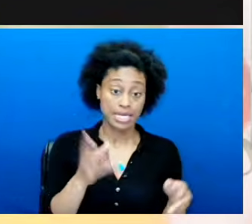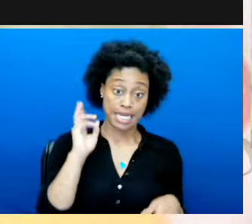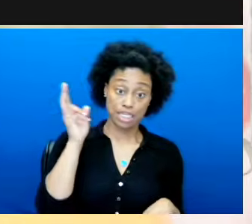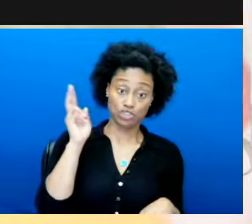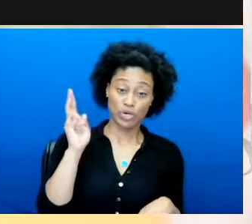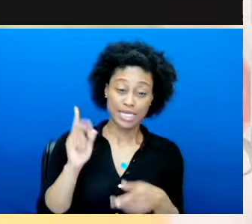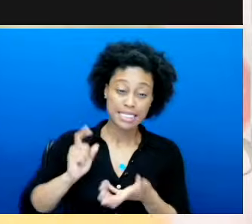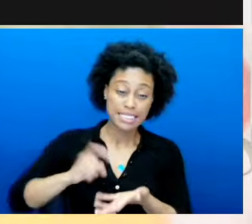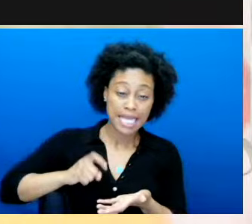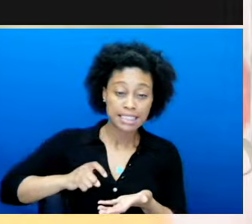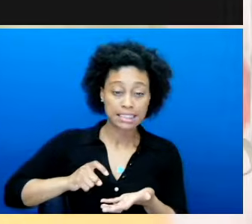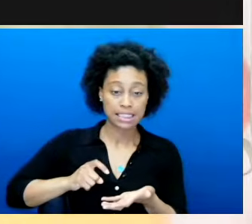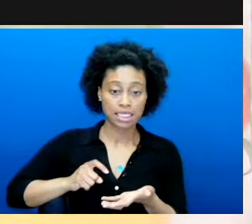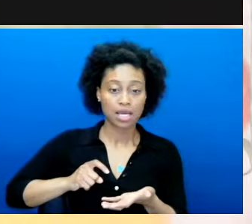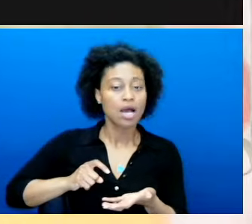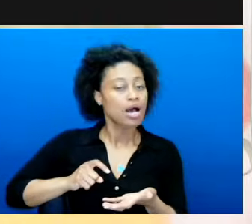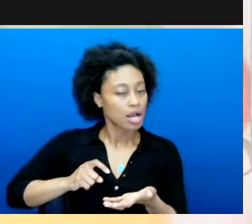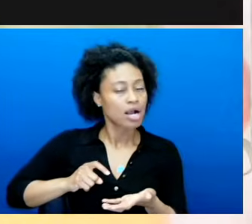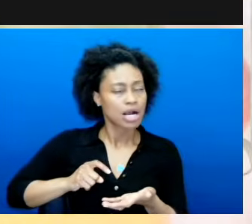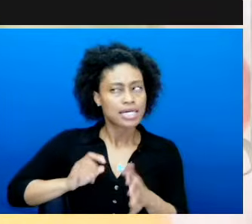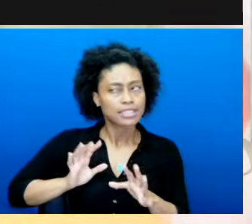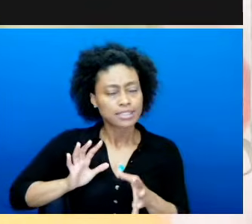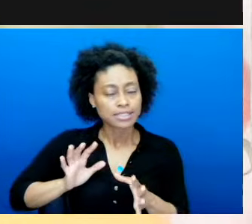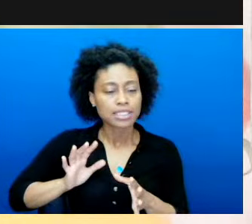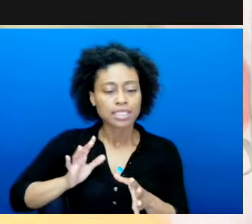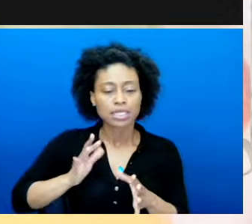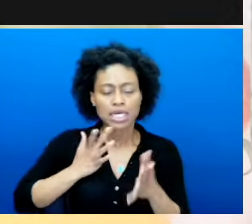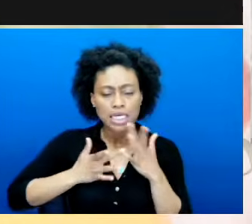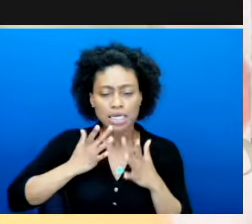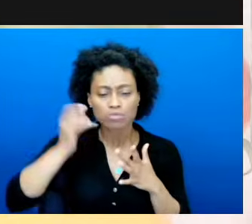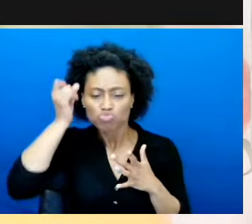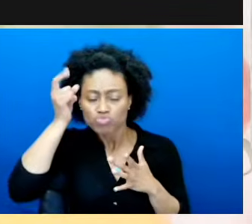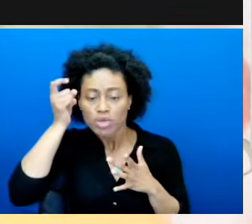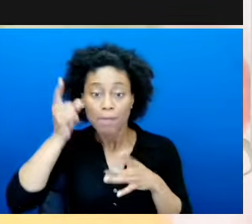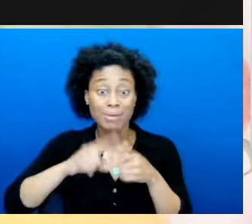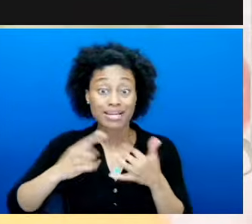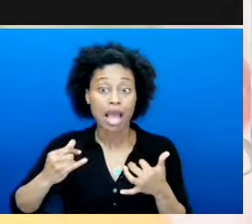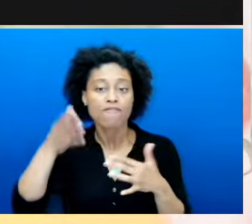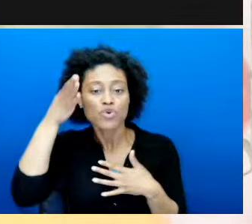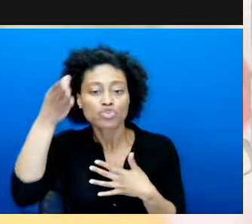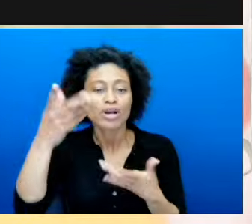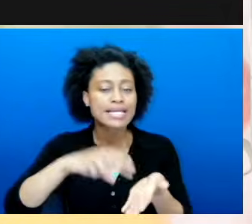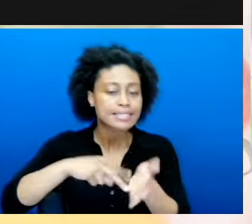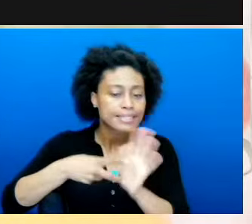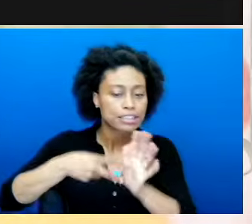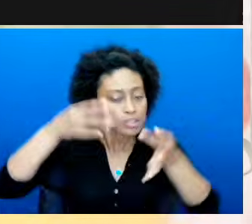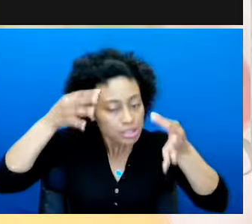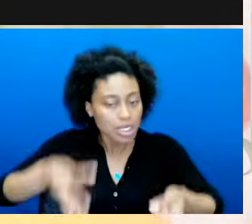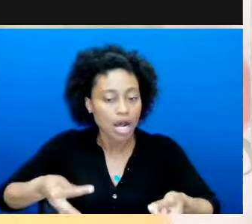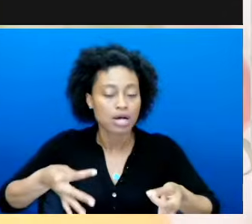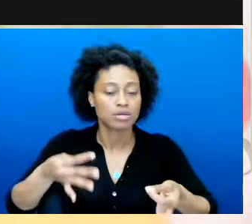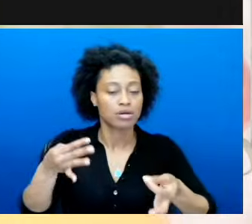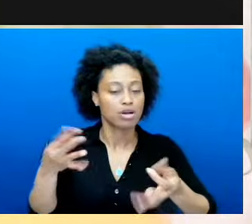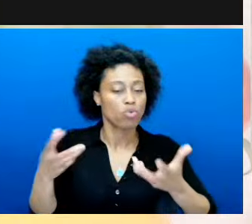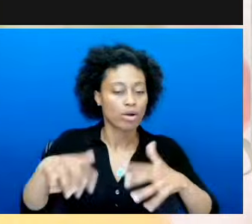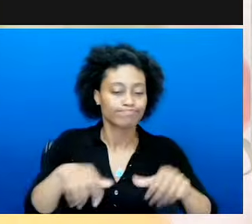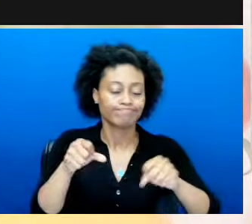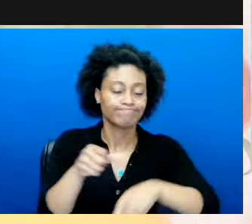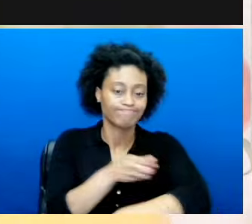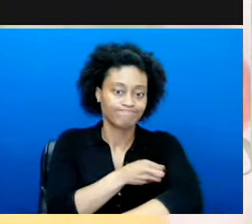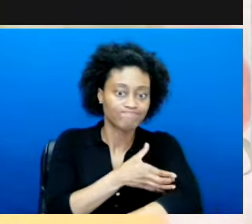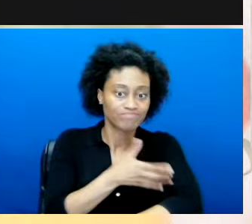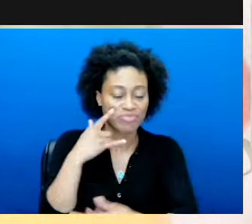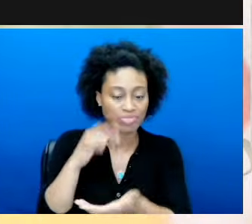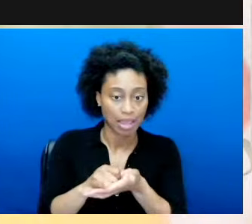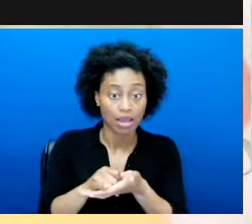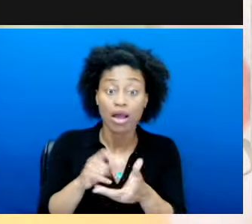of necessity to a future of intentionality. And our focus for today is exploring how the foods of our ancestors are